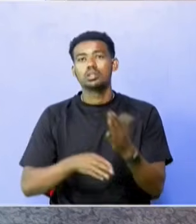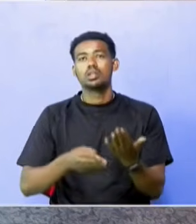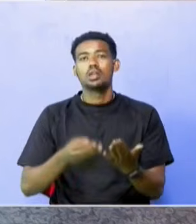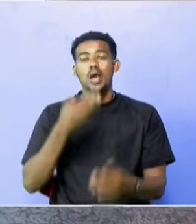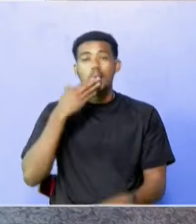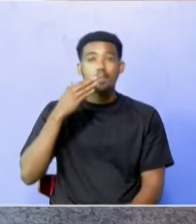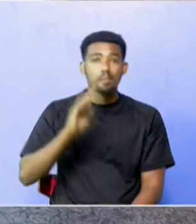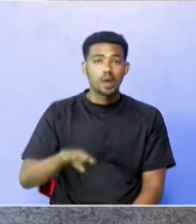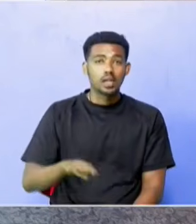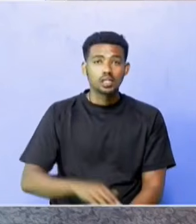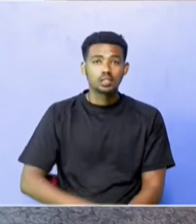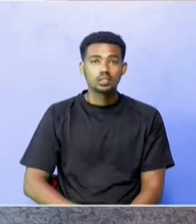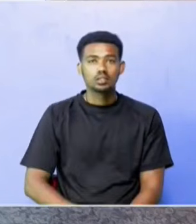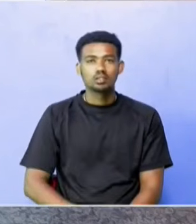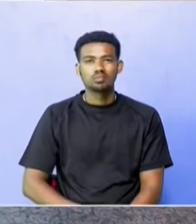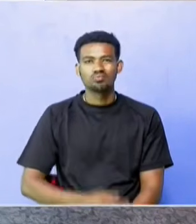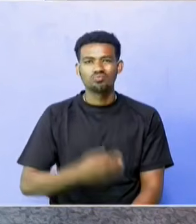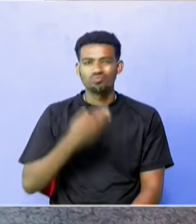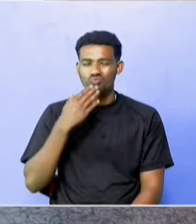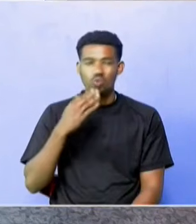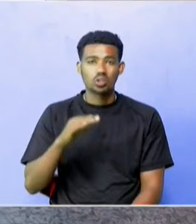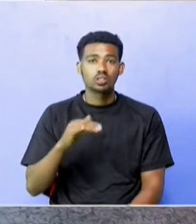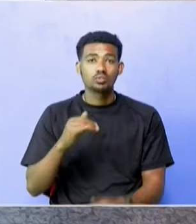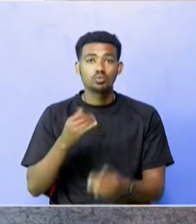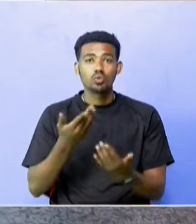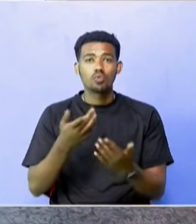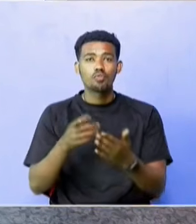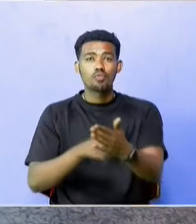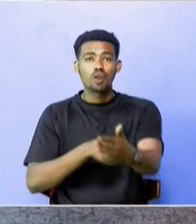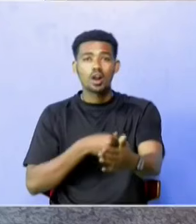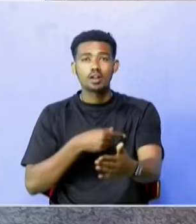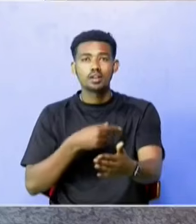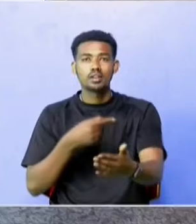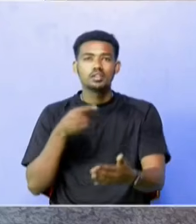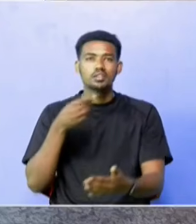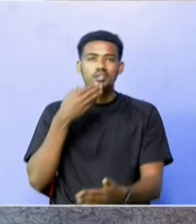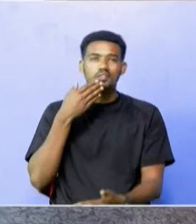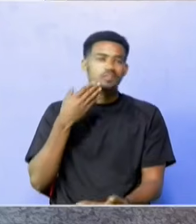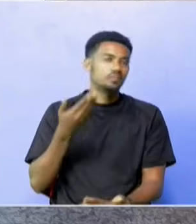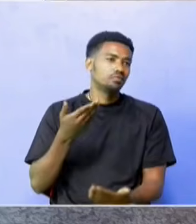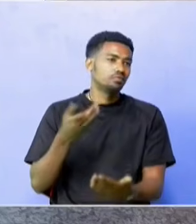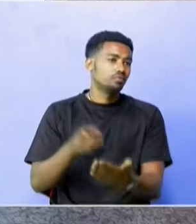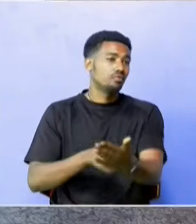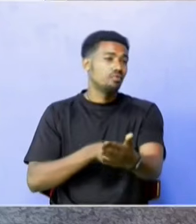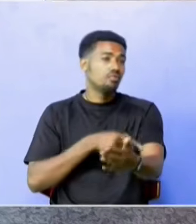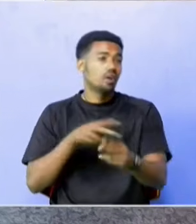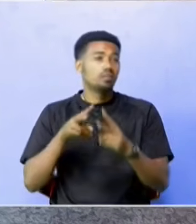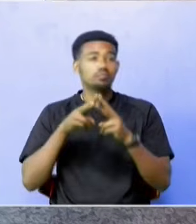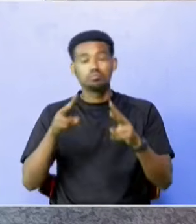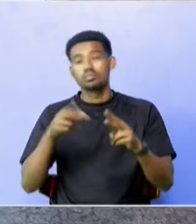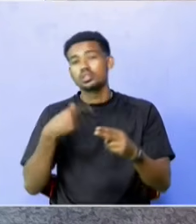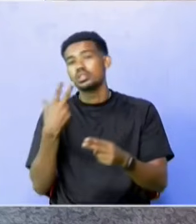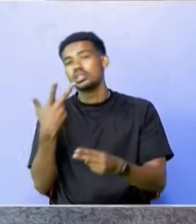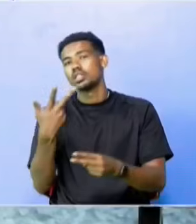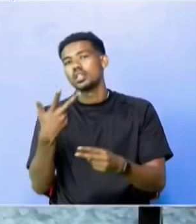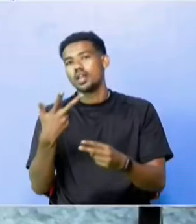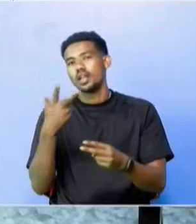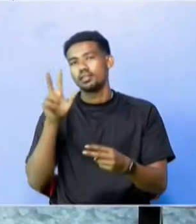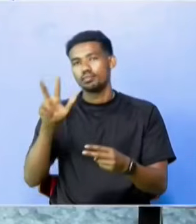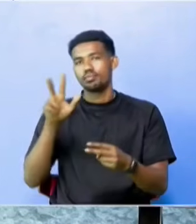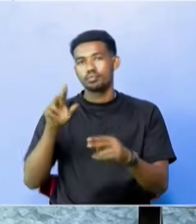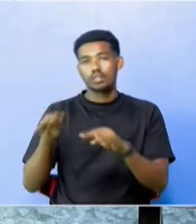badly, worst. And for far, farthest. These are the three categories. Now let us